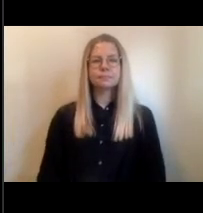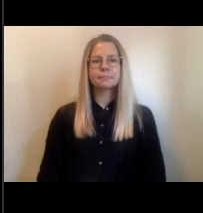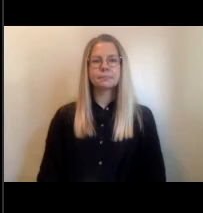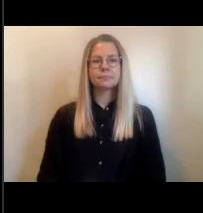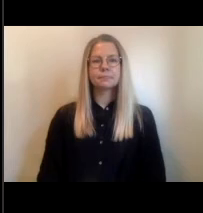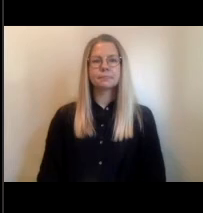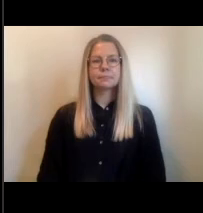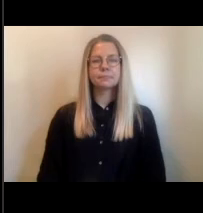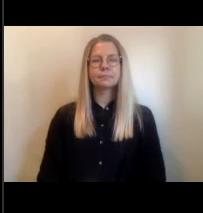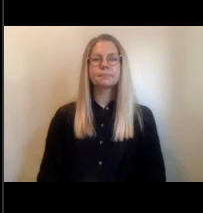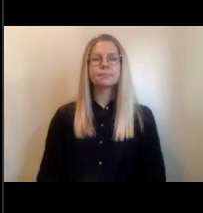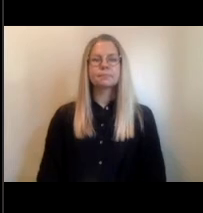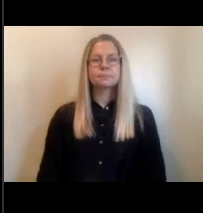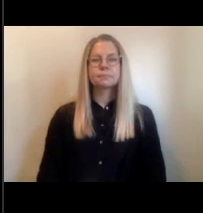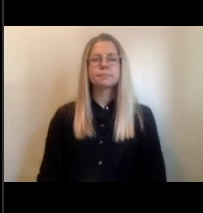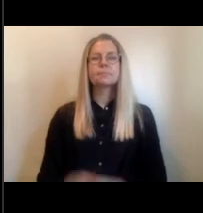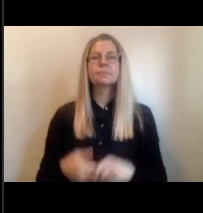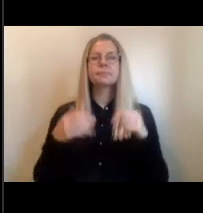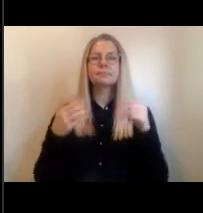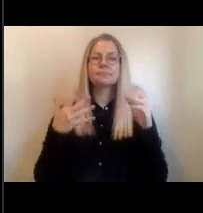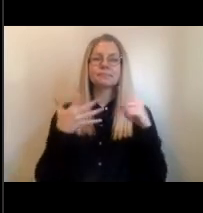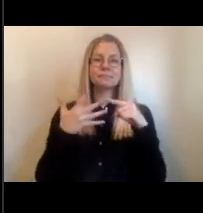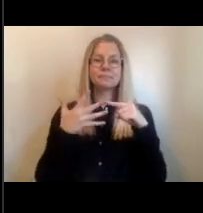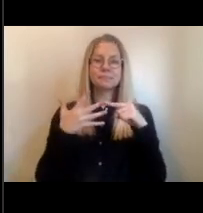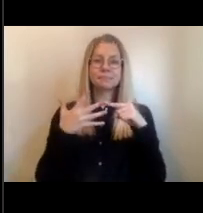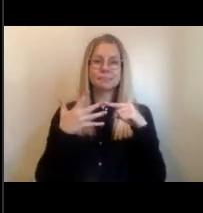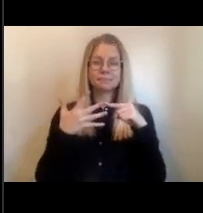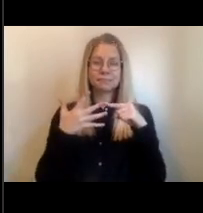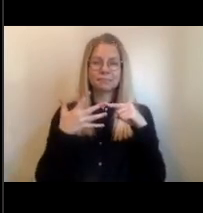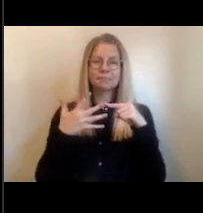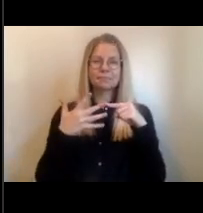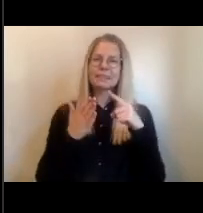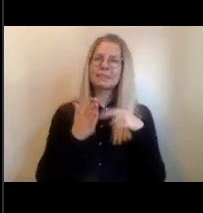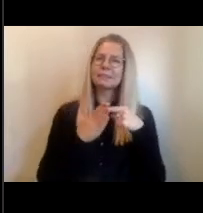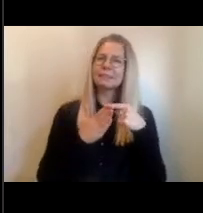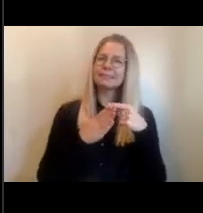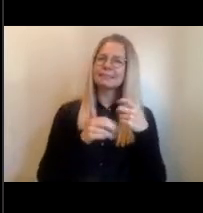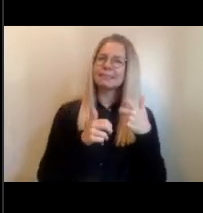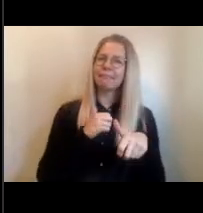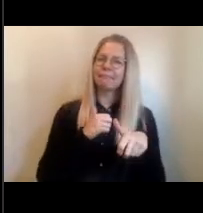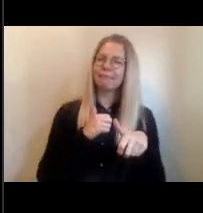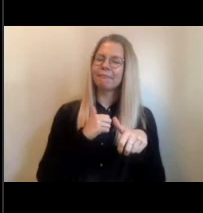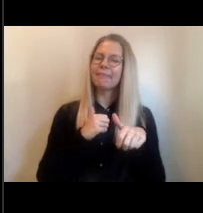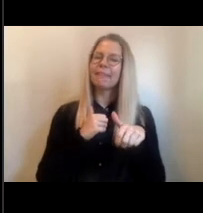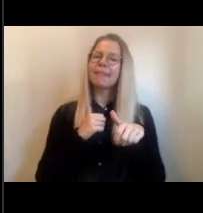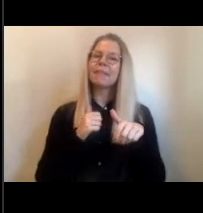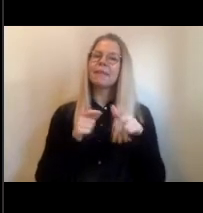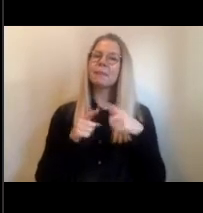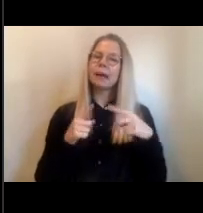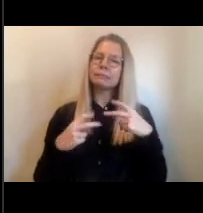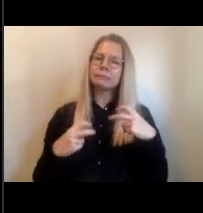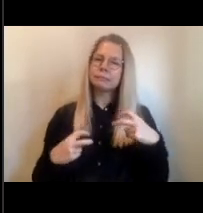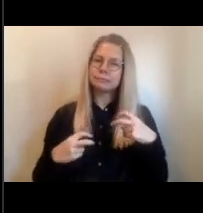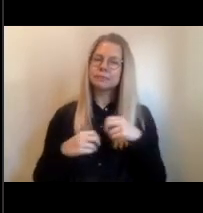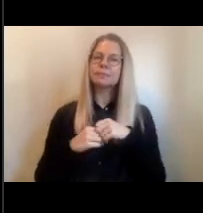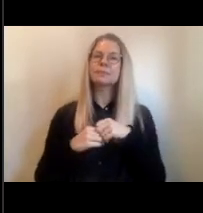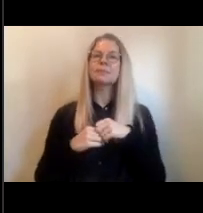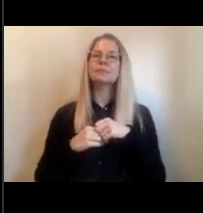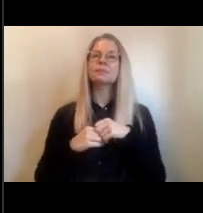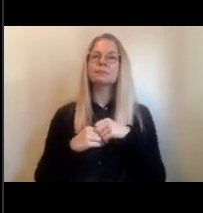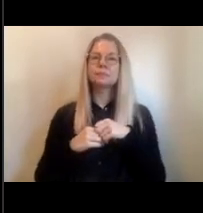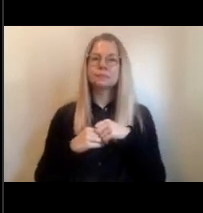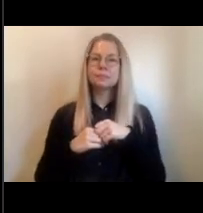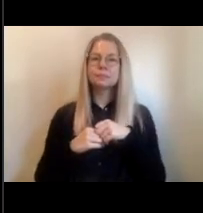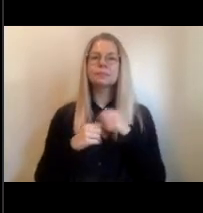Third question. Sometimes the hardest one for people to answer, but using your own definition, how would you